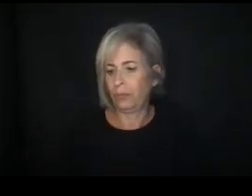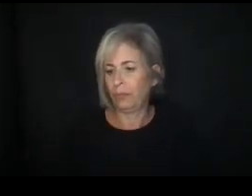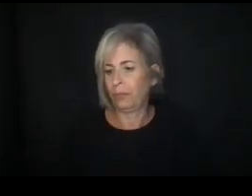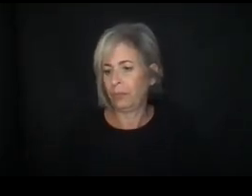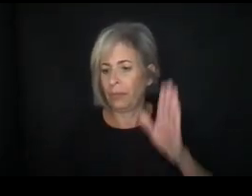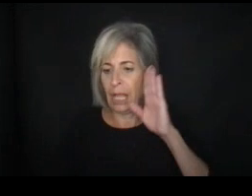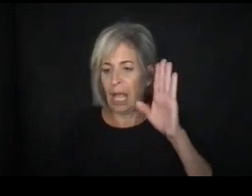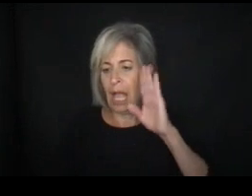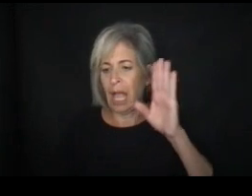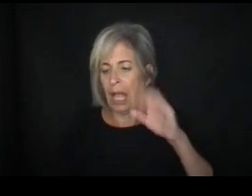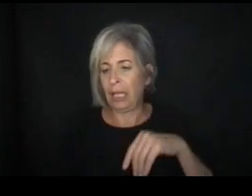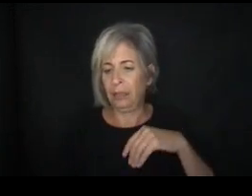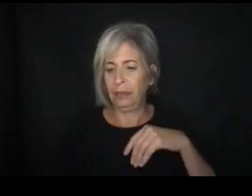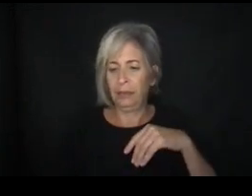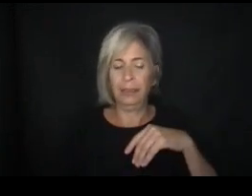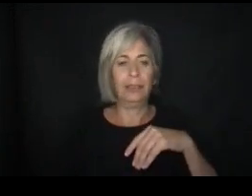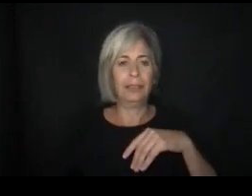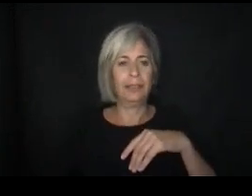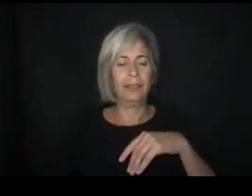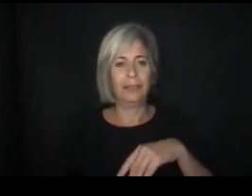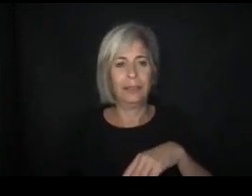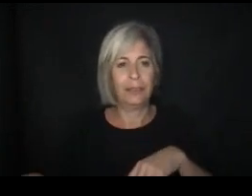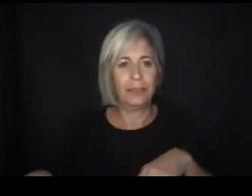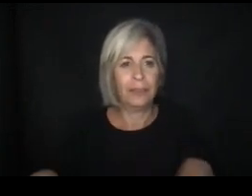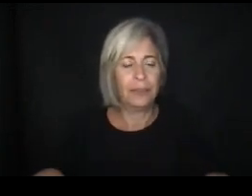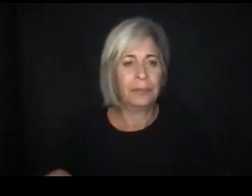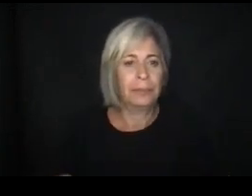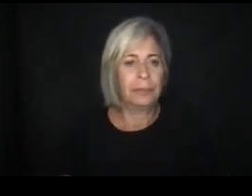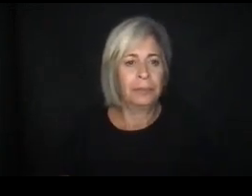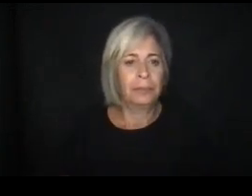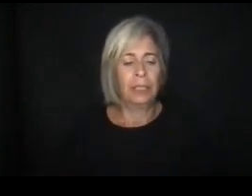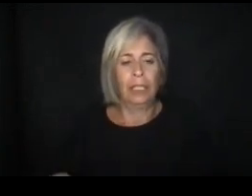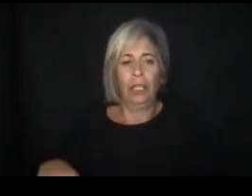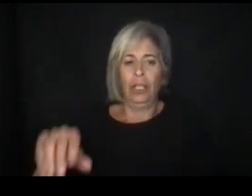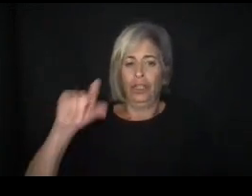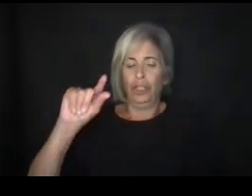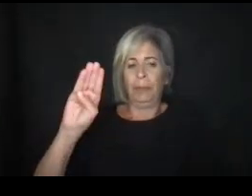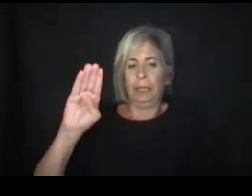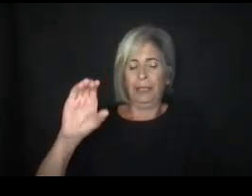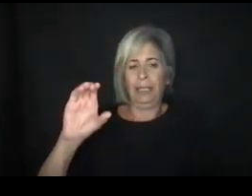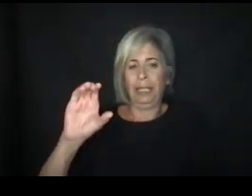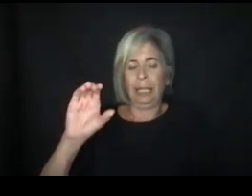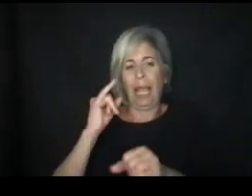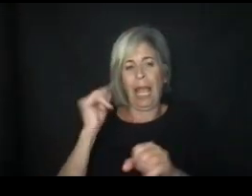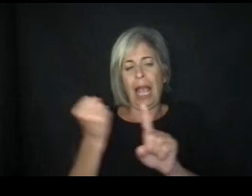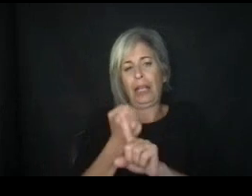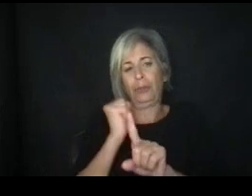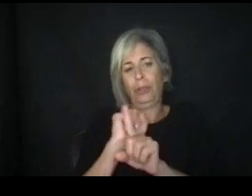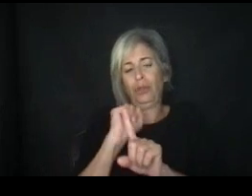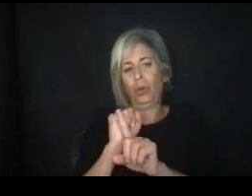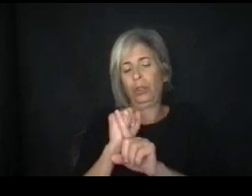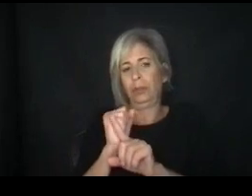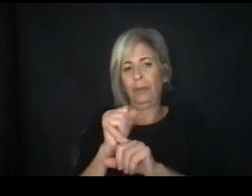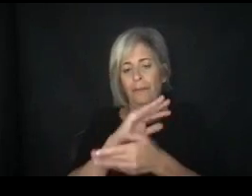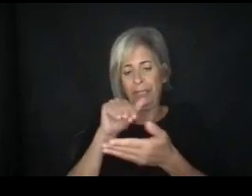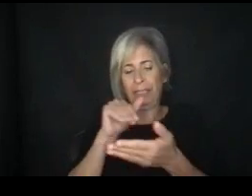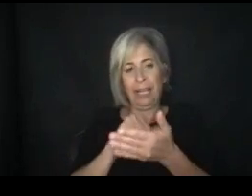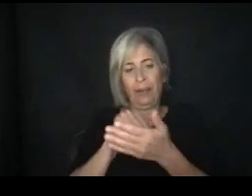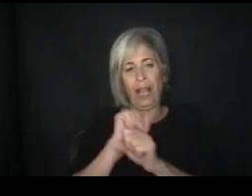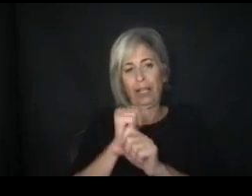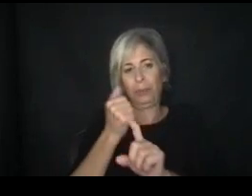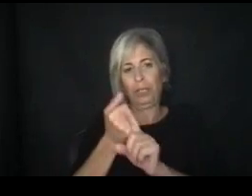Hi, Annette Gray, GBDC Entrepreneurship Institute, soon to be Center for Entrepreneurship,